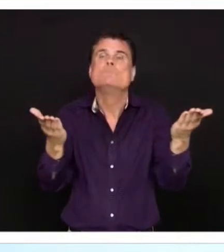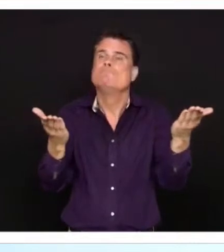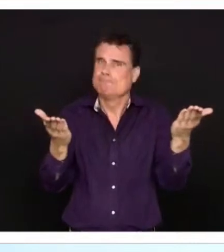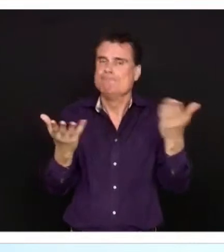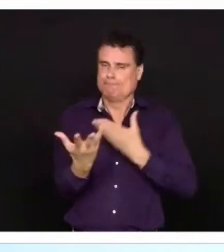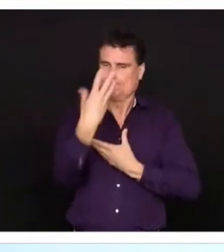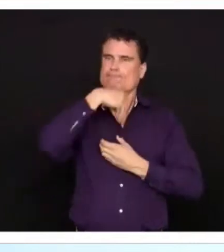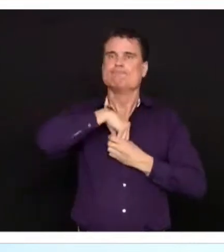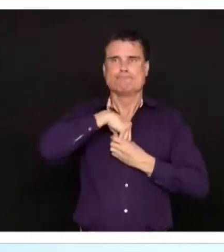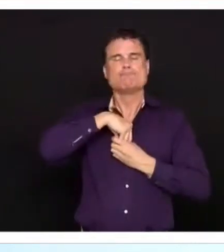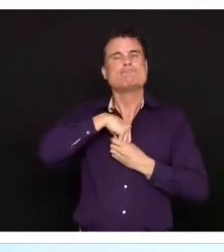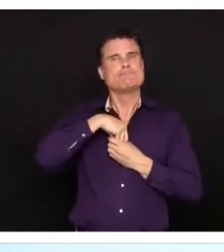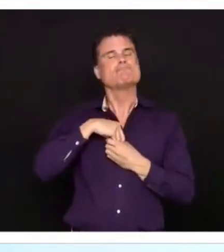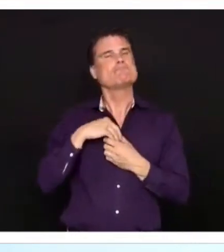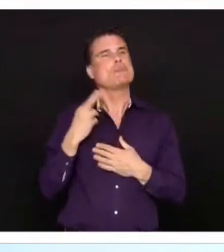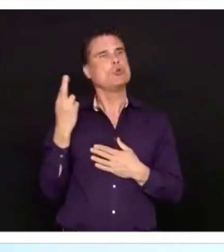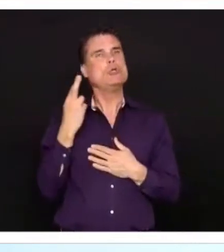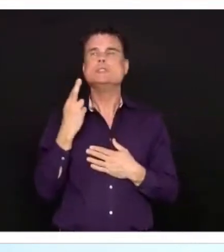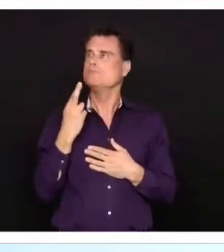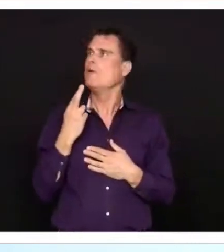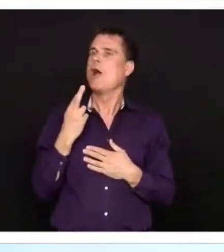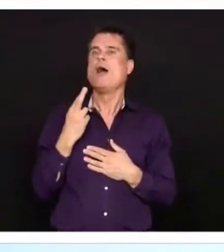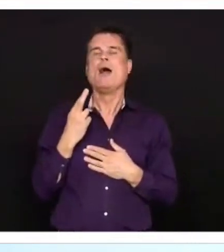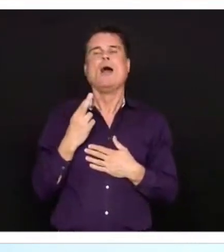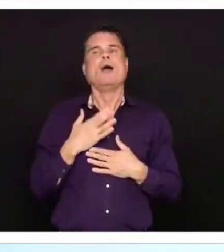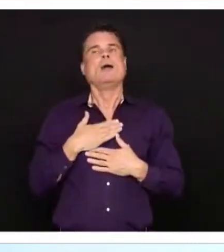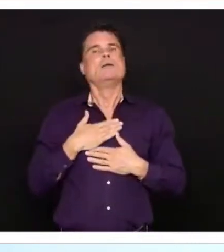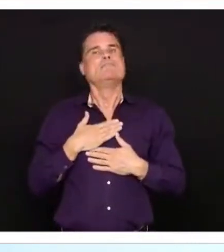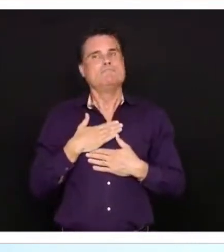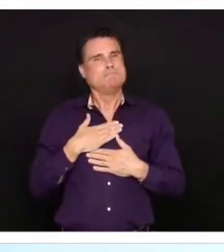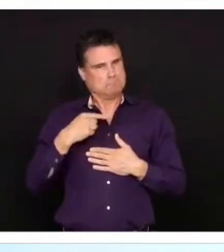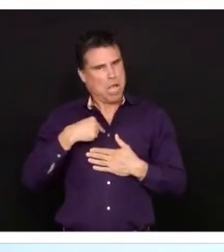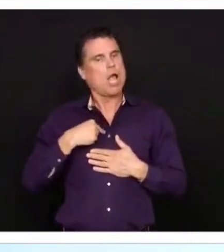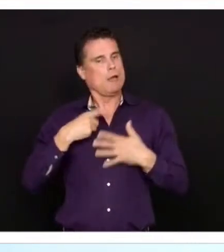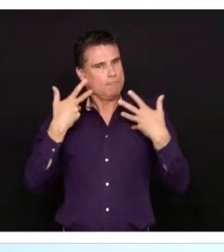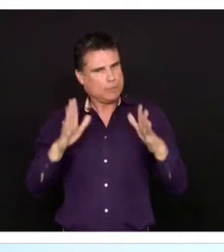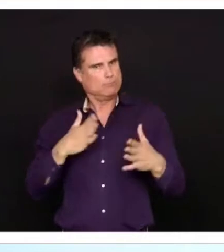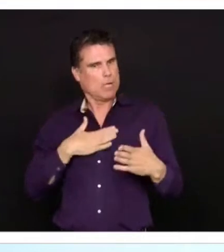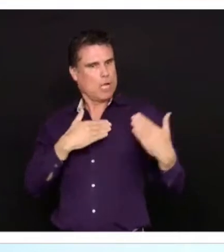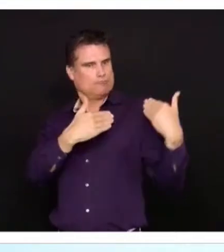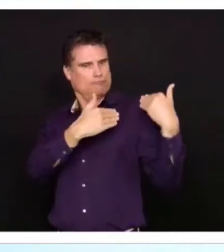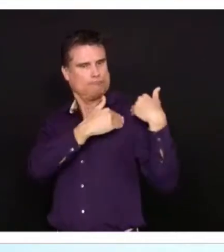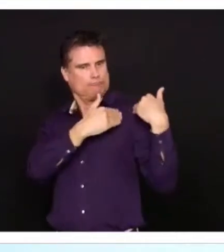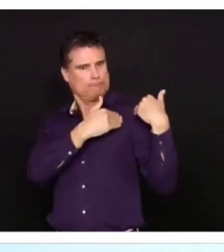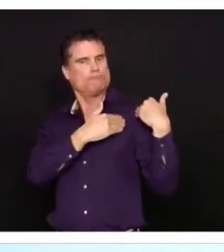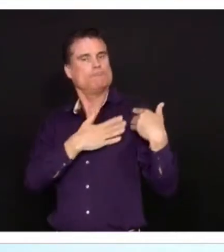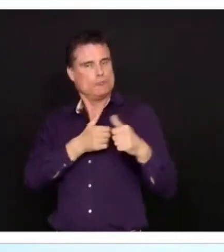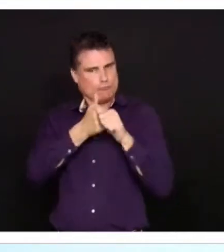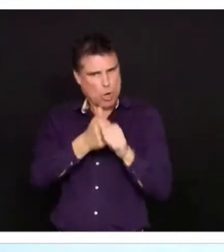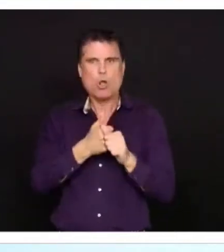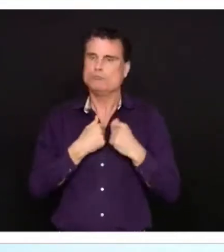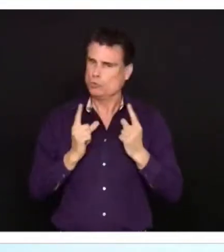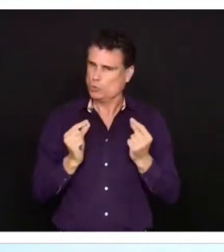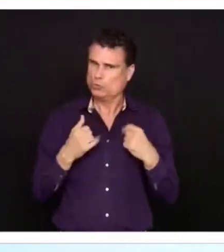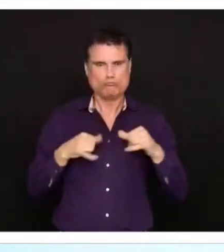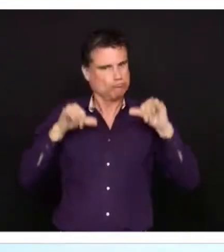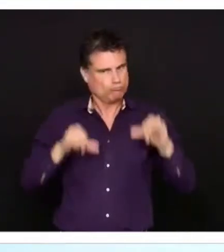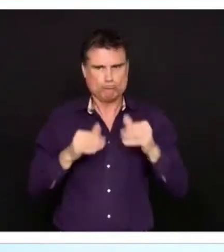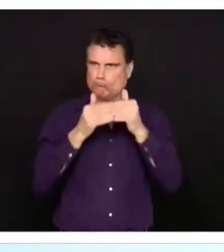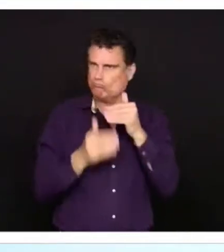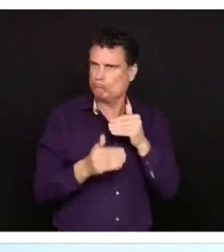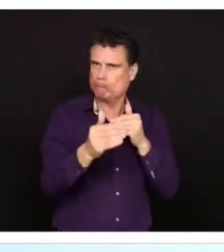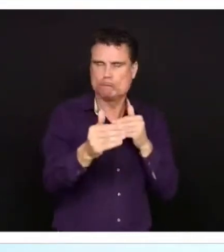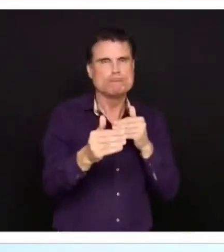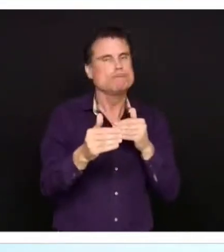what Dr. Henry has just presented, the difference that you have made, to the extent that their hope, it's the hope of a community that has come